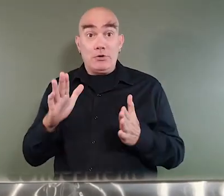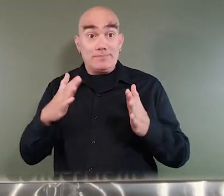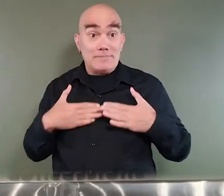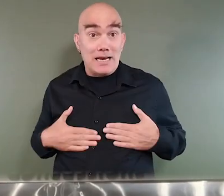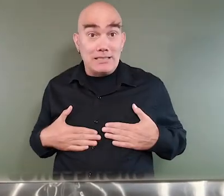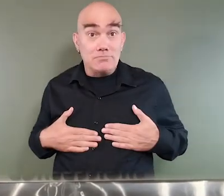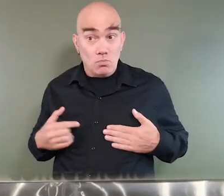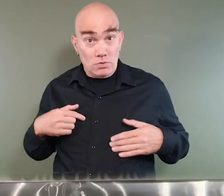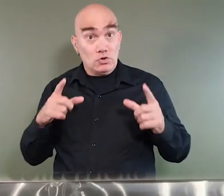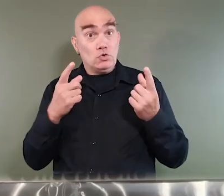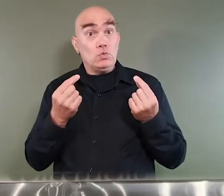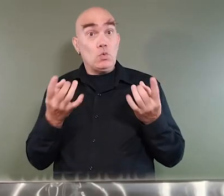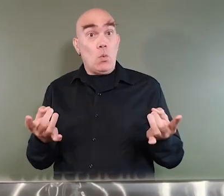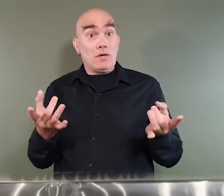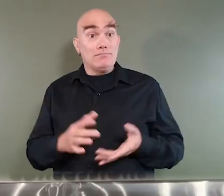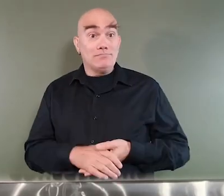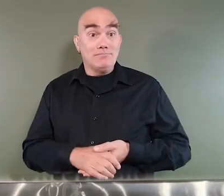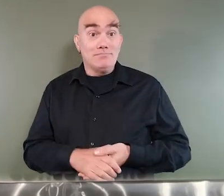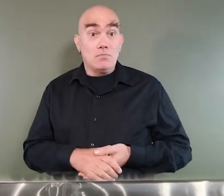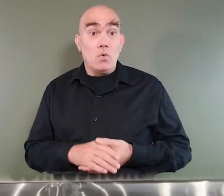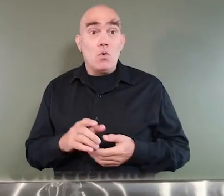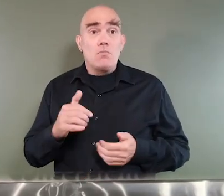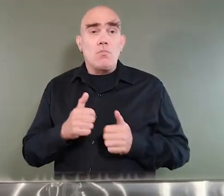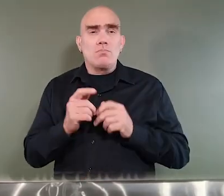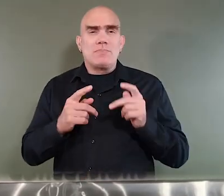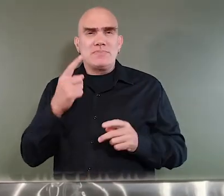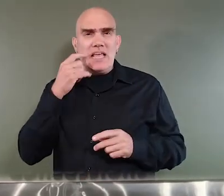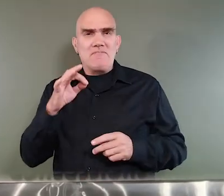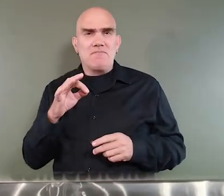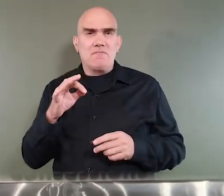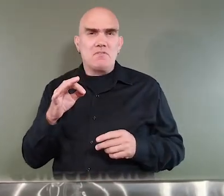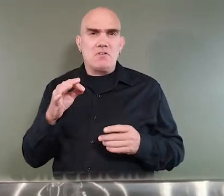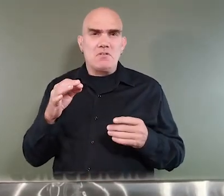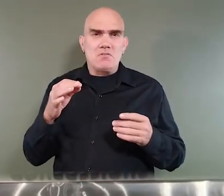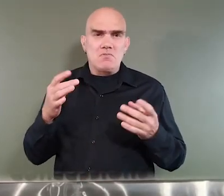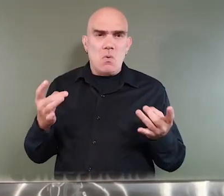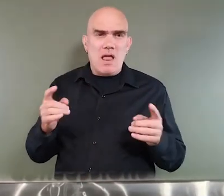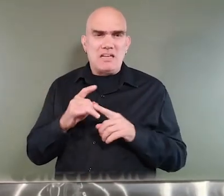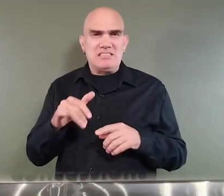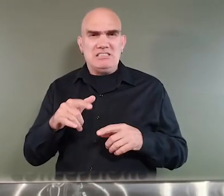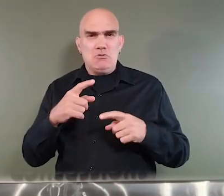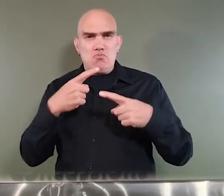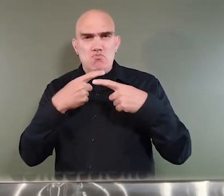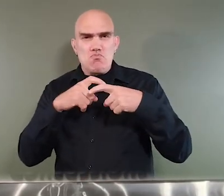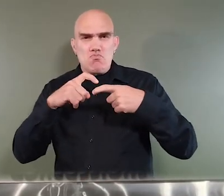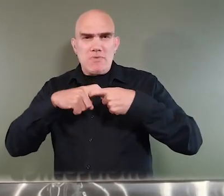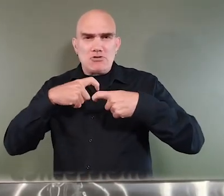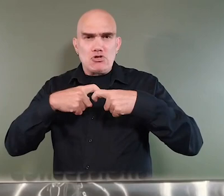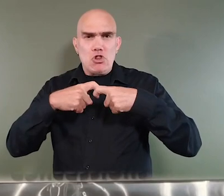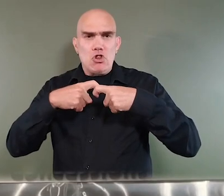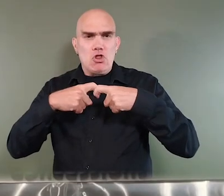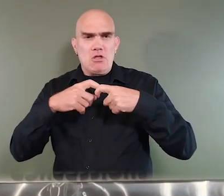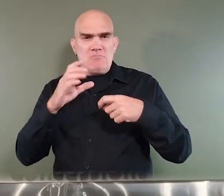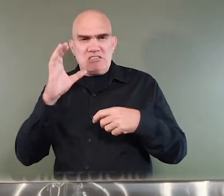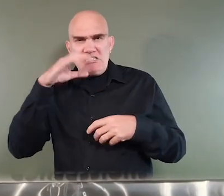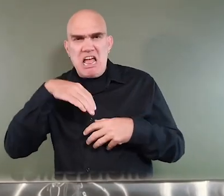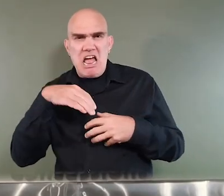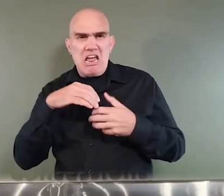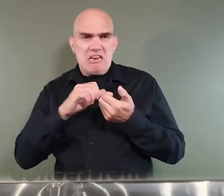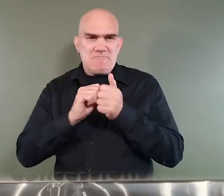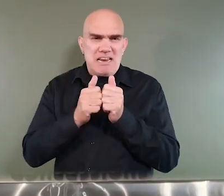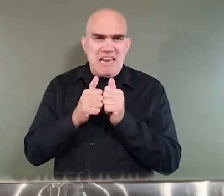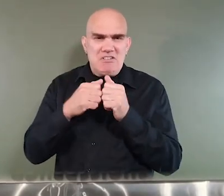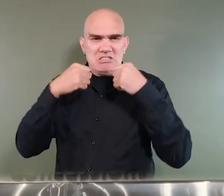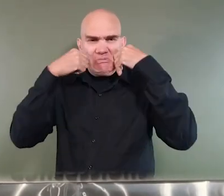yoga. Most people think of yoga as kind of this pretzel, bizarre, competitive, gotta sweat, gotta get down